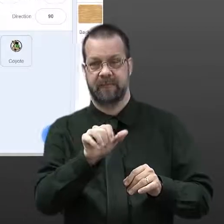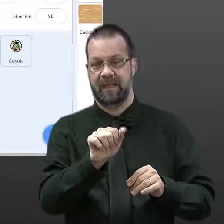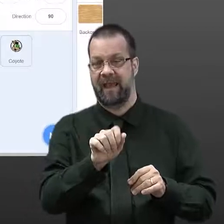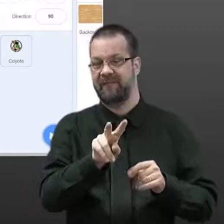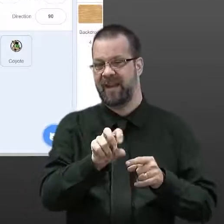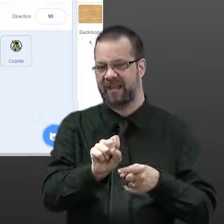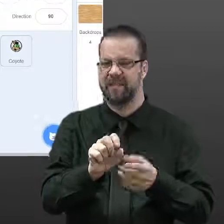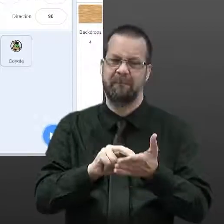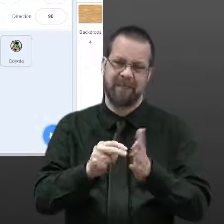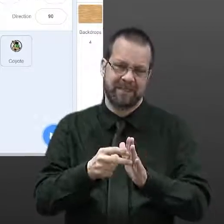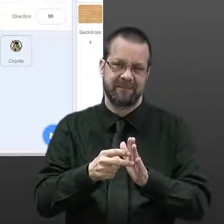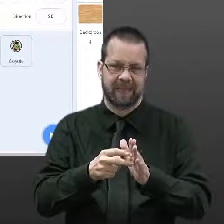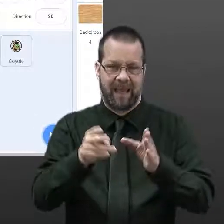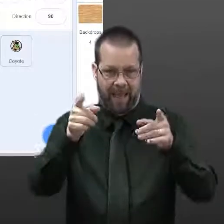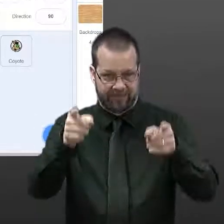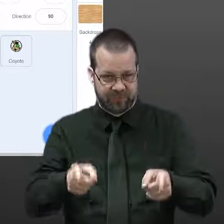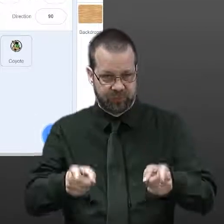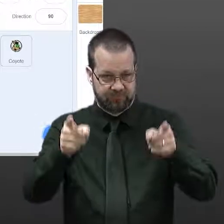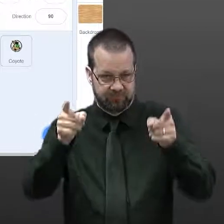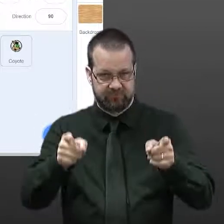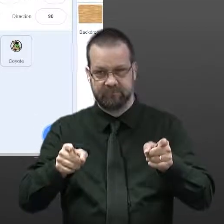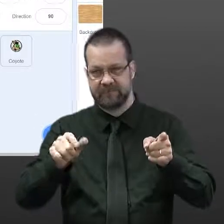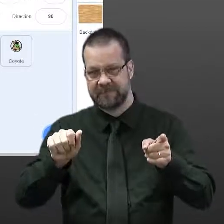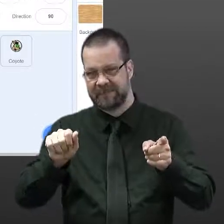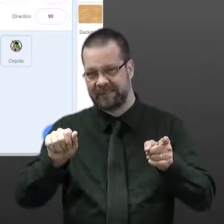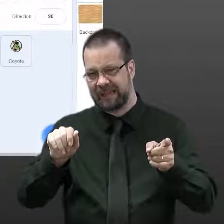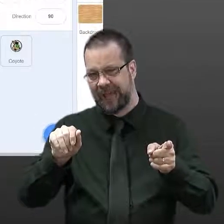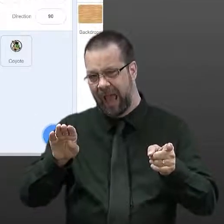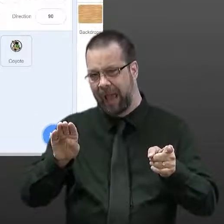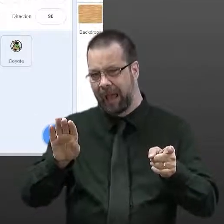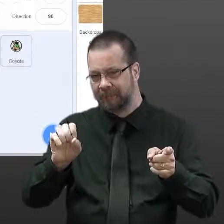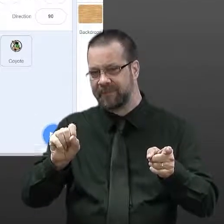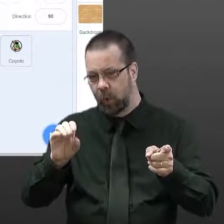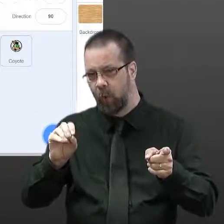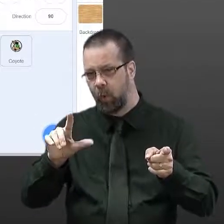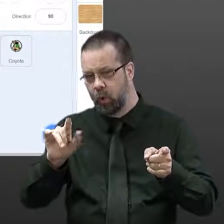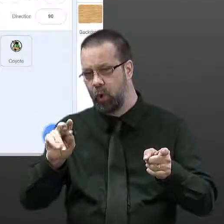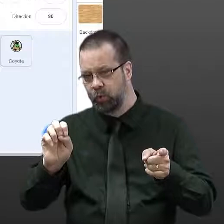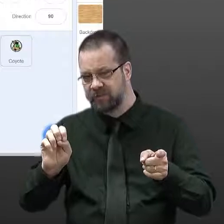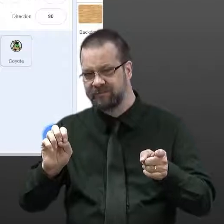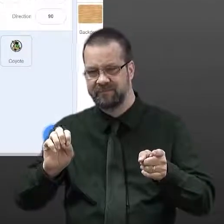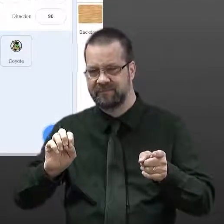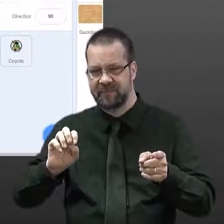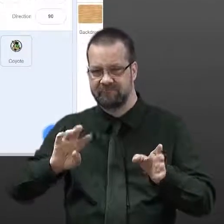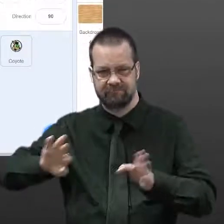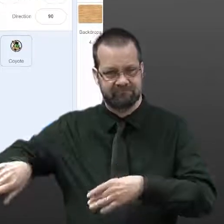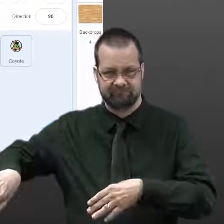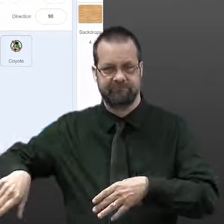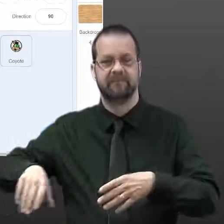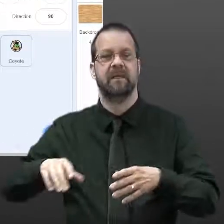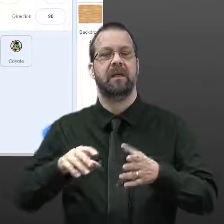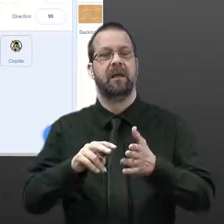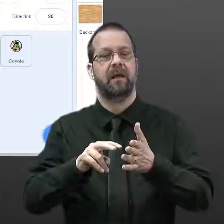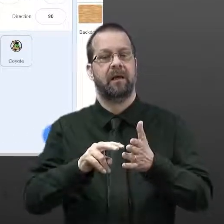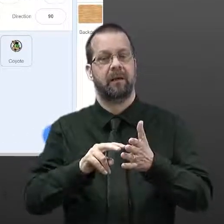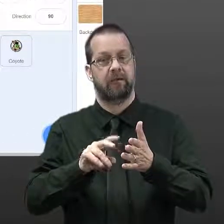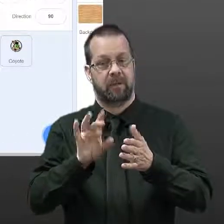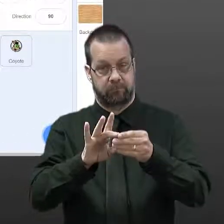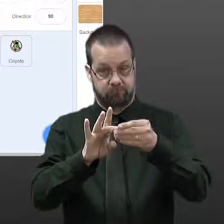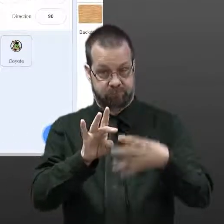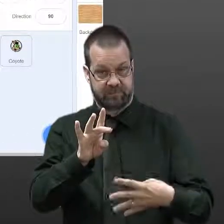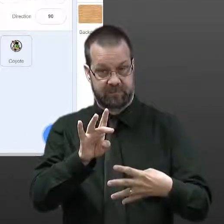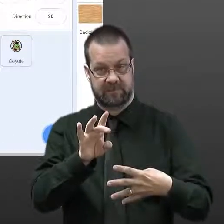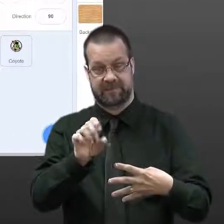then it has a value space. That's absolute value. We don't need absolute value though. We need something